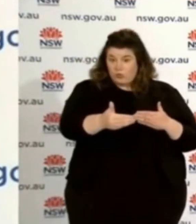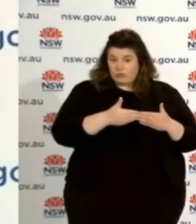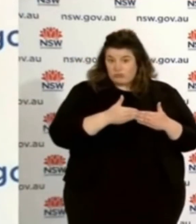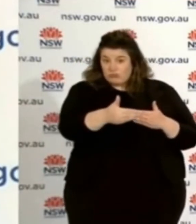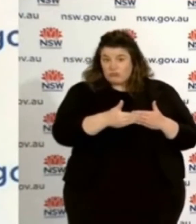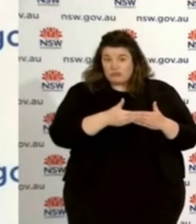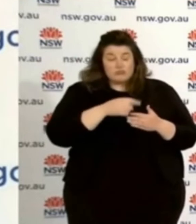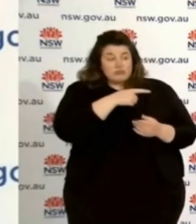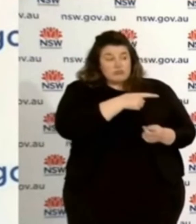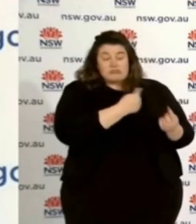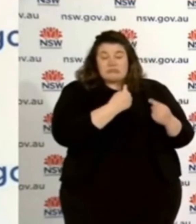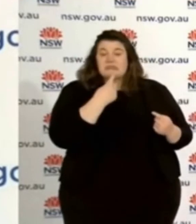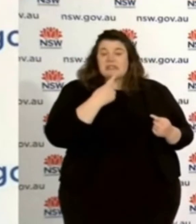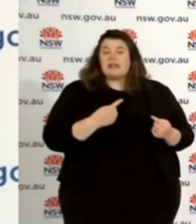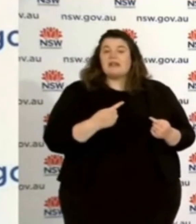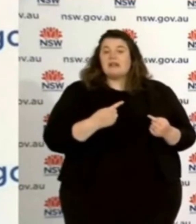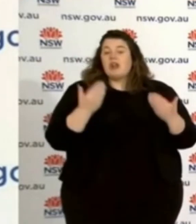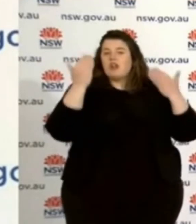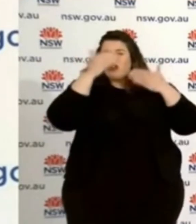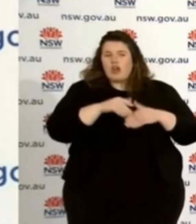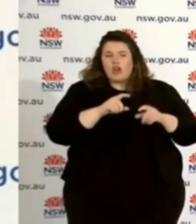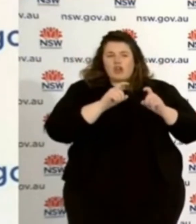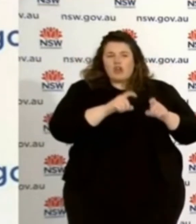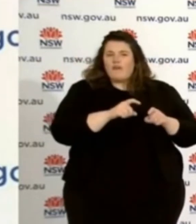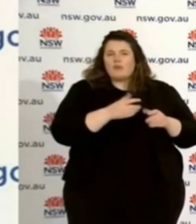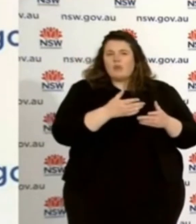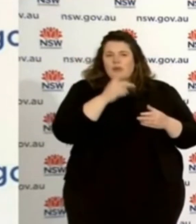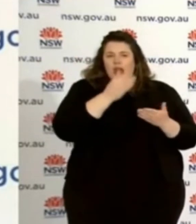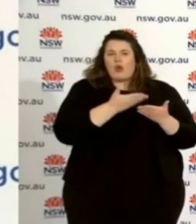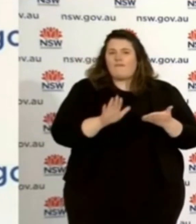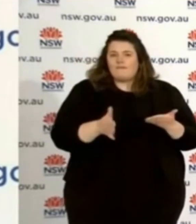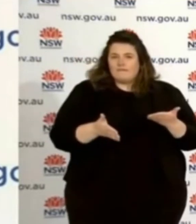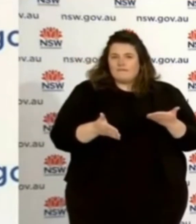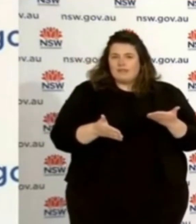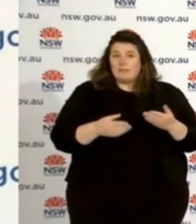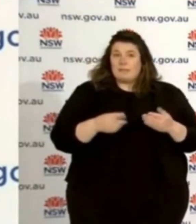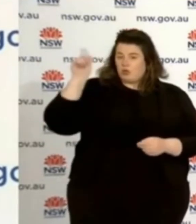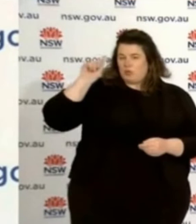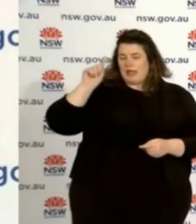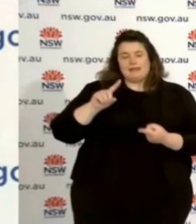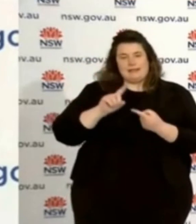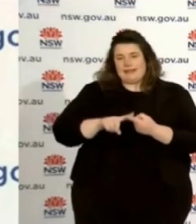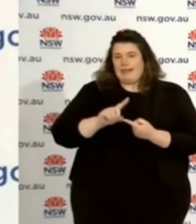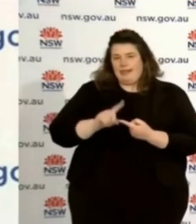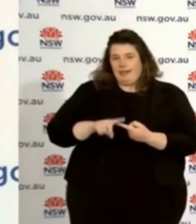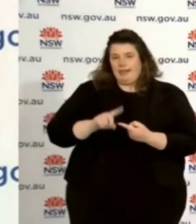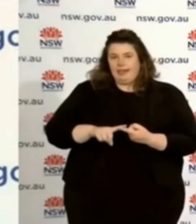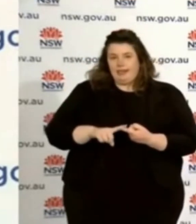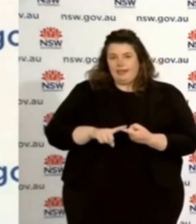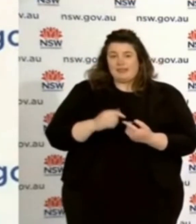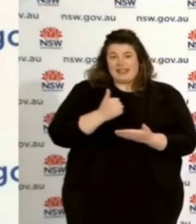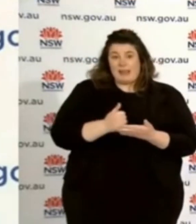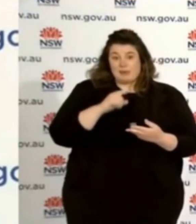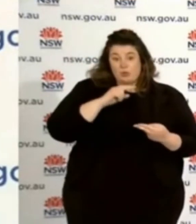Dr. Chant might give government advice to say, we think we're over the worst of it, but I'm sure she'd say today that given we think